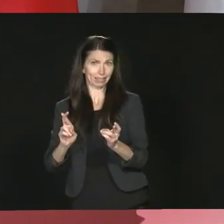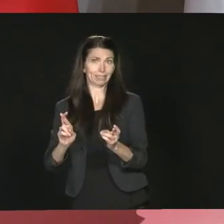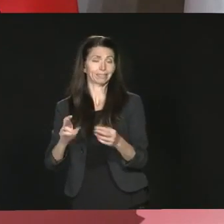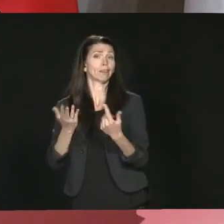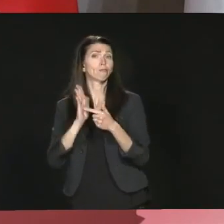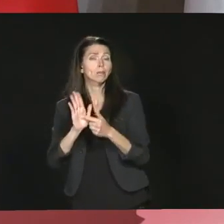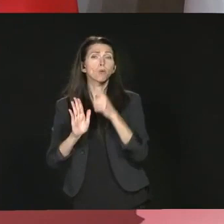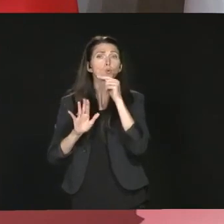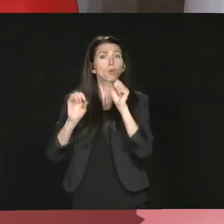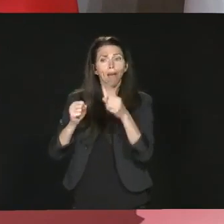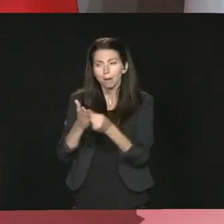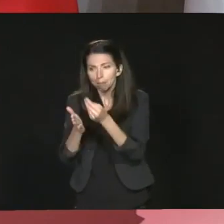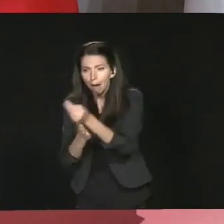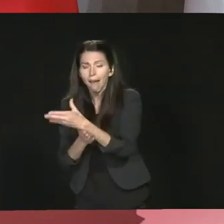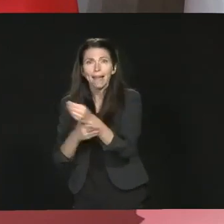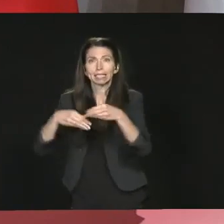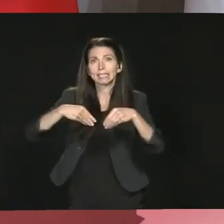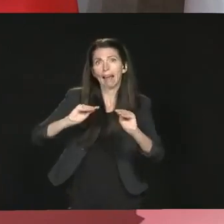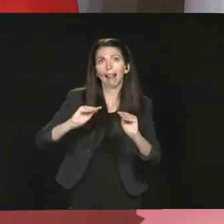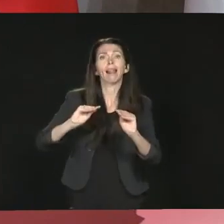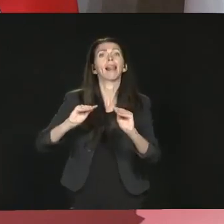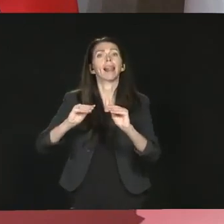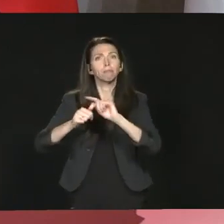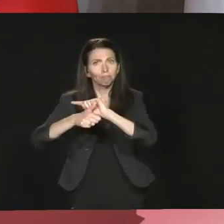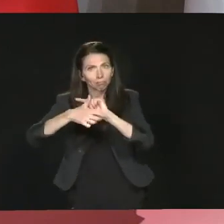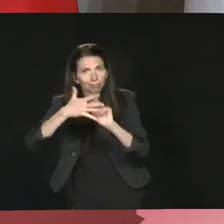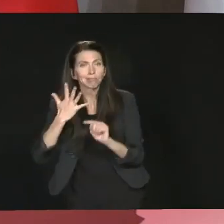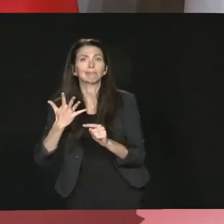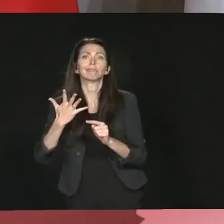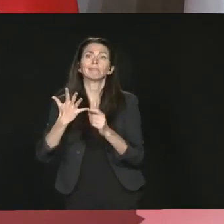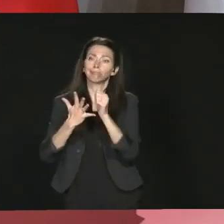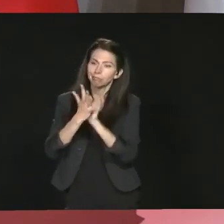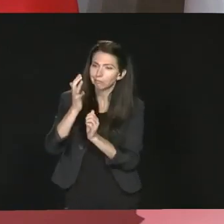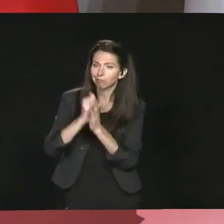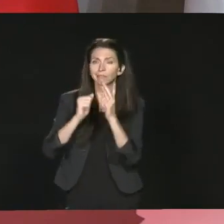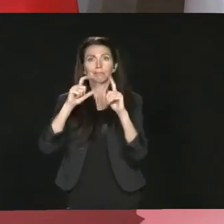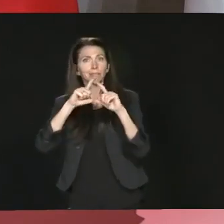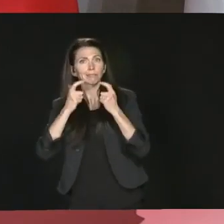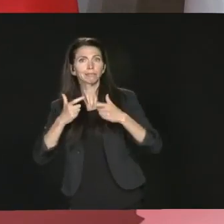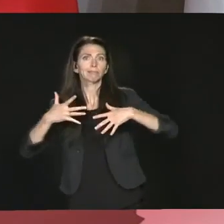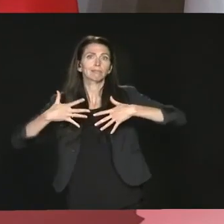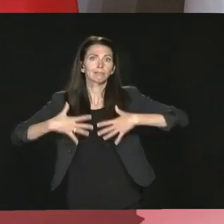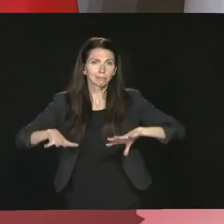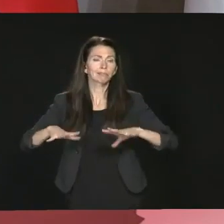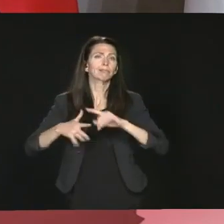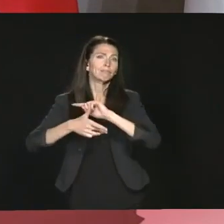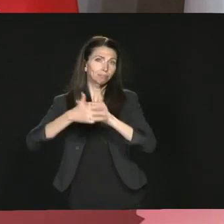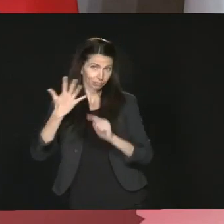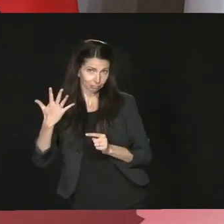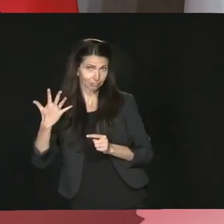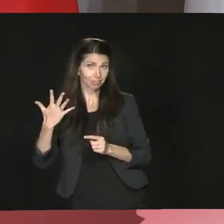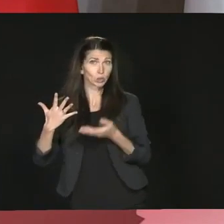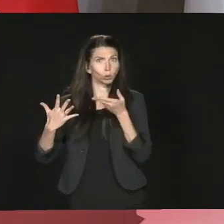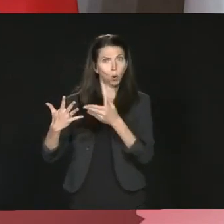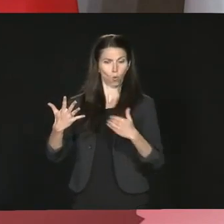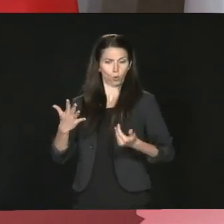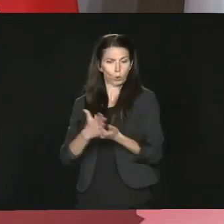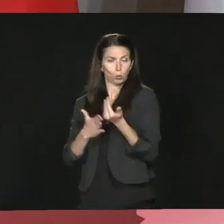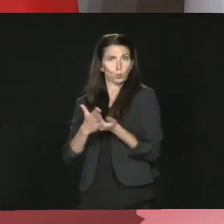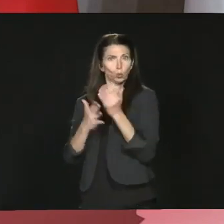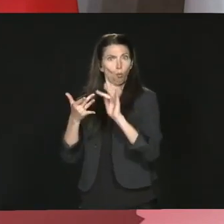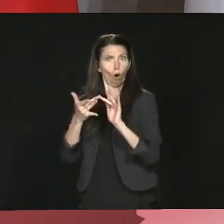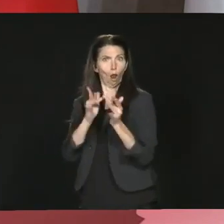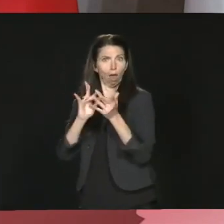nouvel outil en ligne donne, entre autres, de l'information fiable et basée sur les directives du